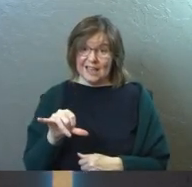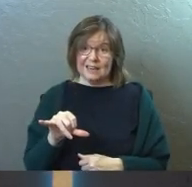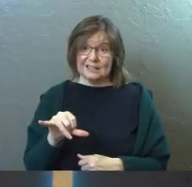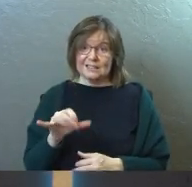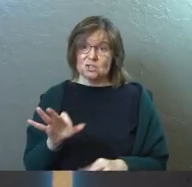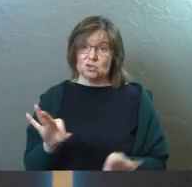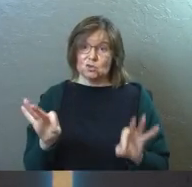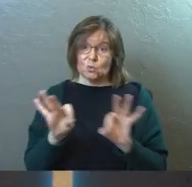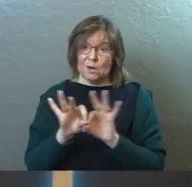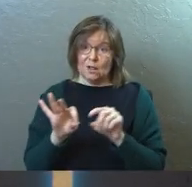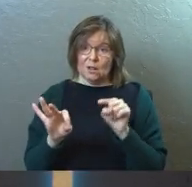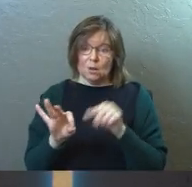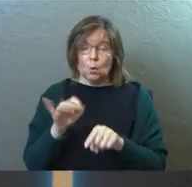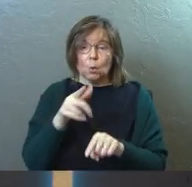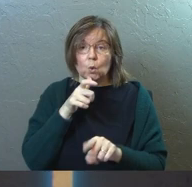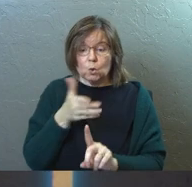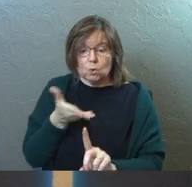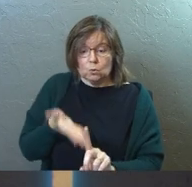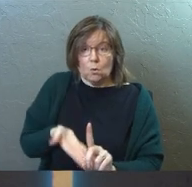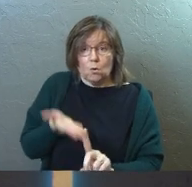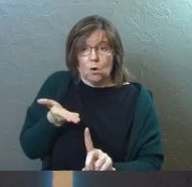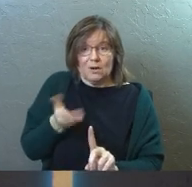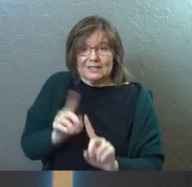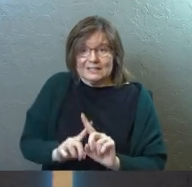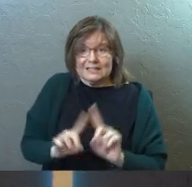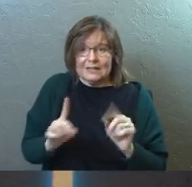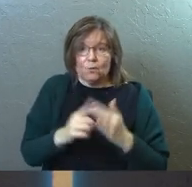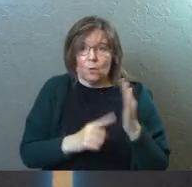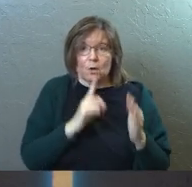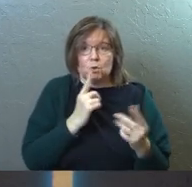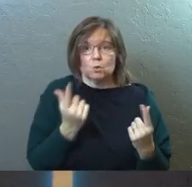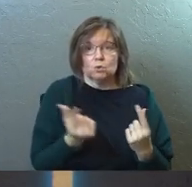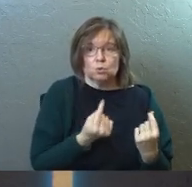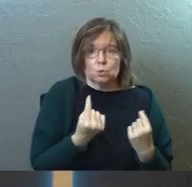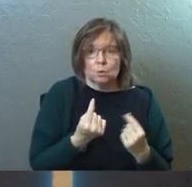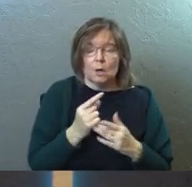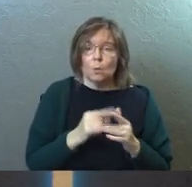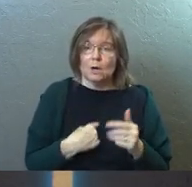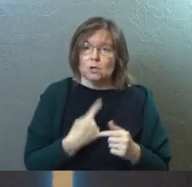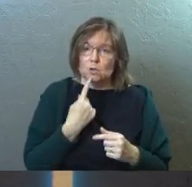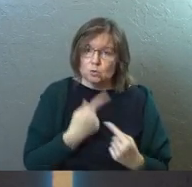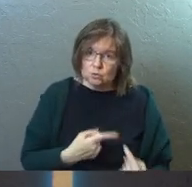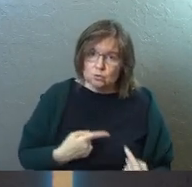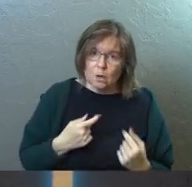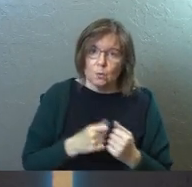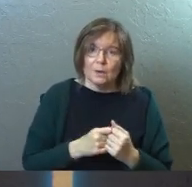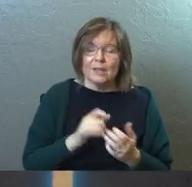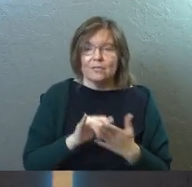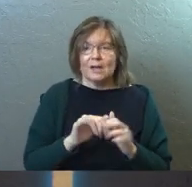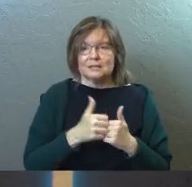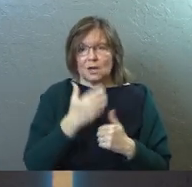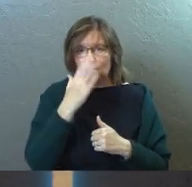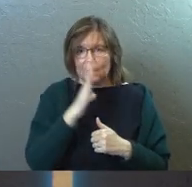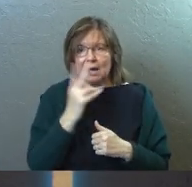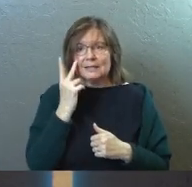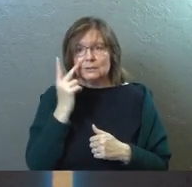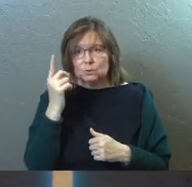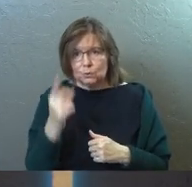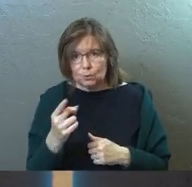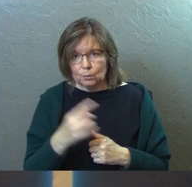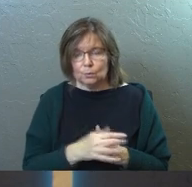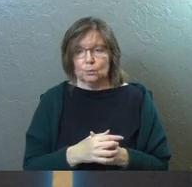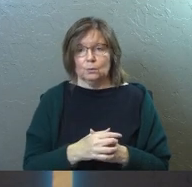is critical. Who you are is different than what you do and what you struggle with. And that's how God sees